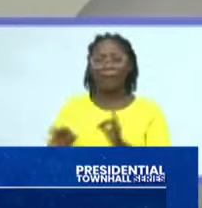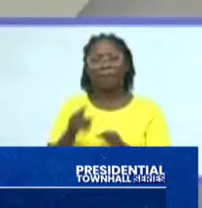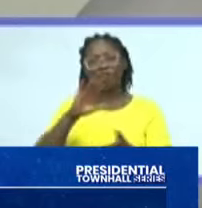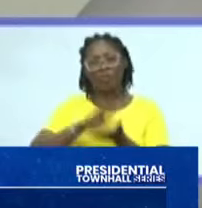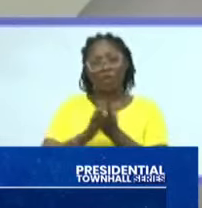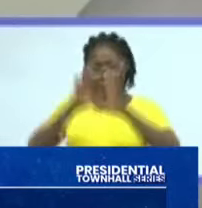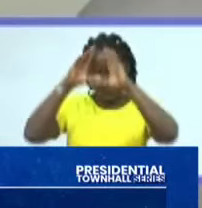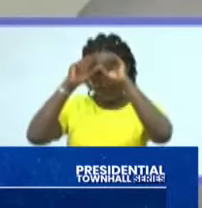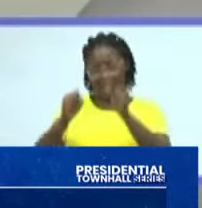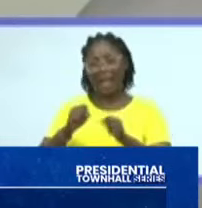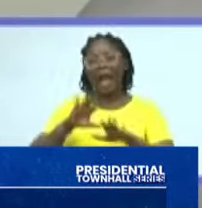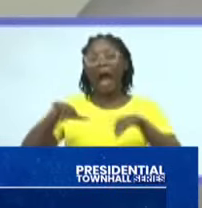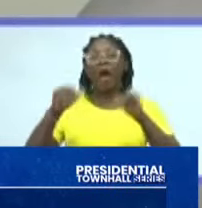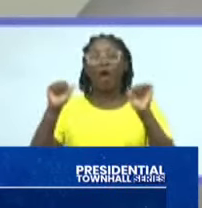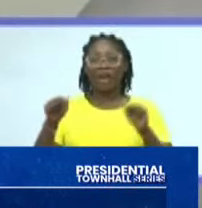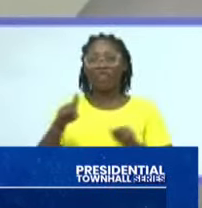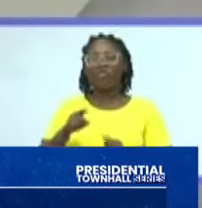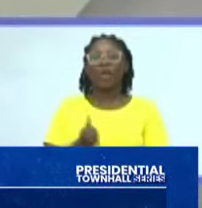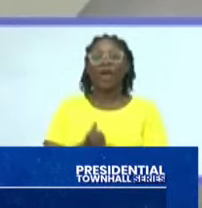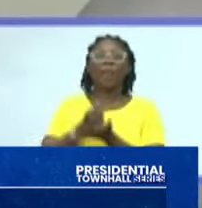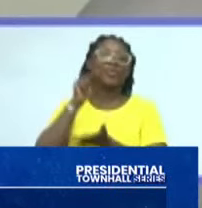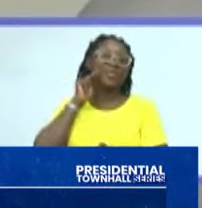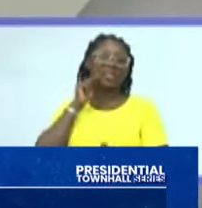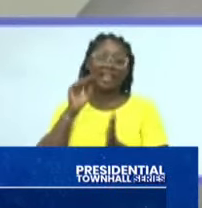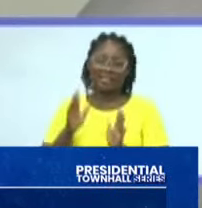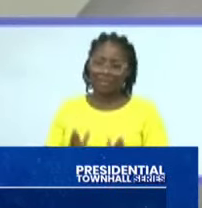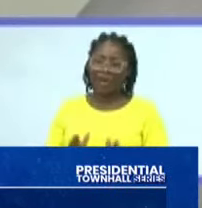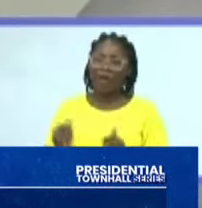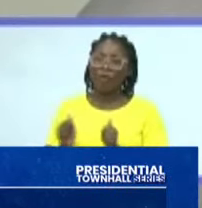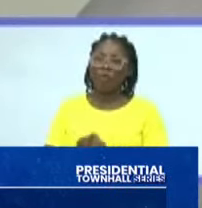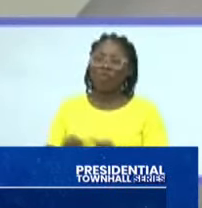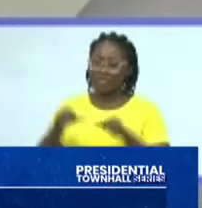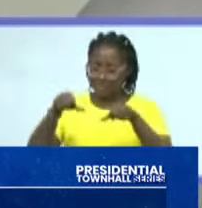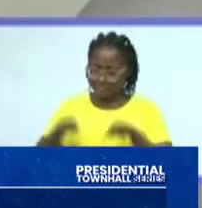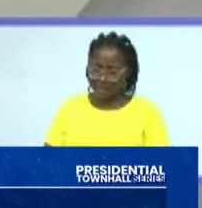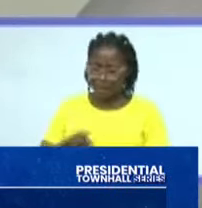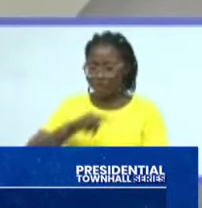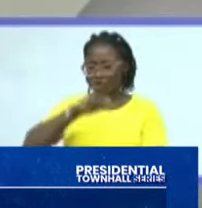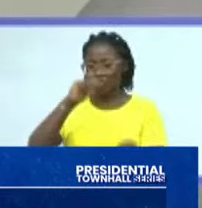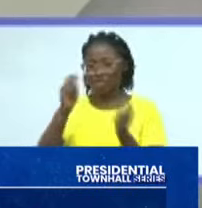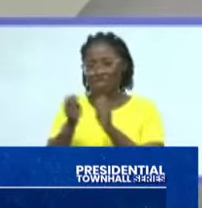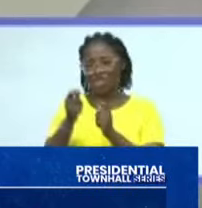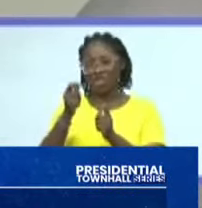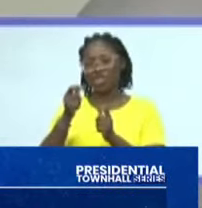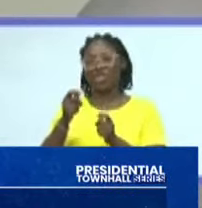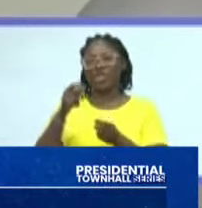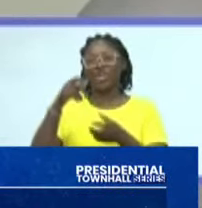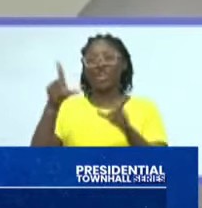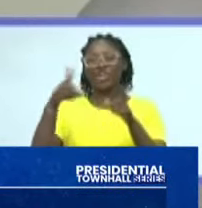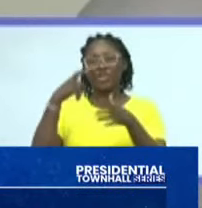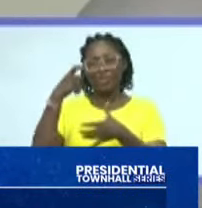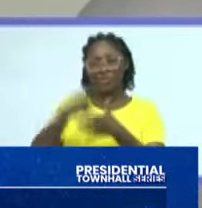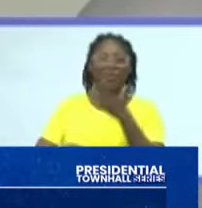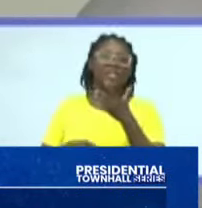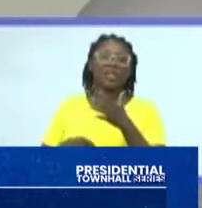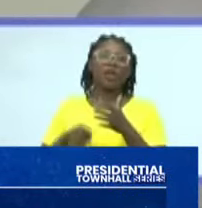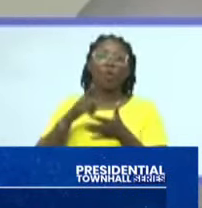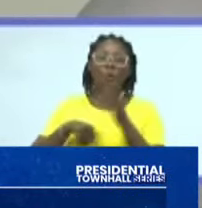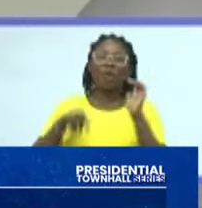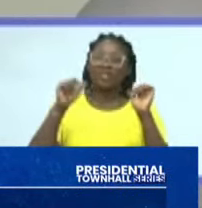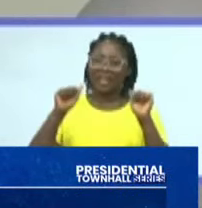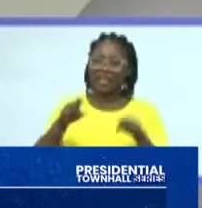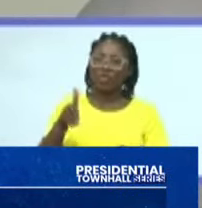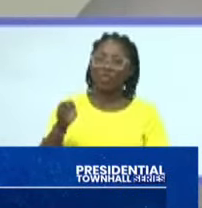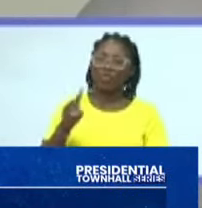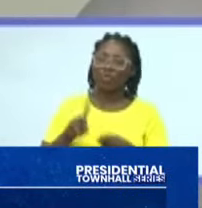you intend to help Nigeria with a stable exchange rate? What are the practical steps? What would you do so